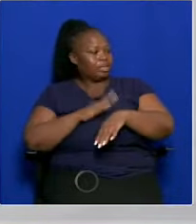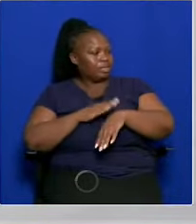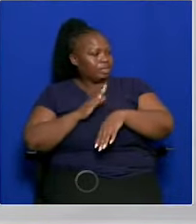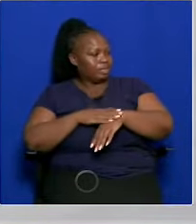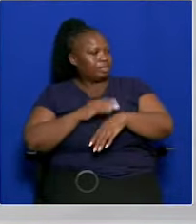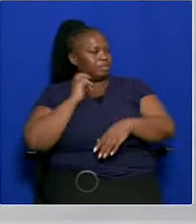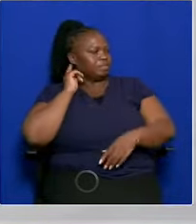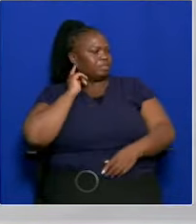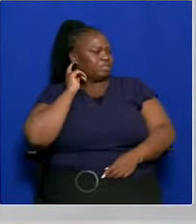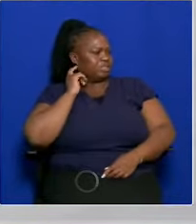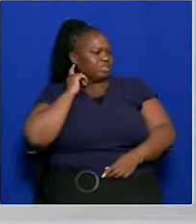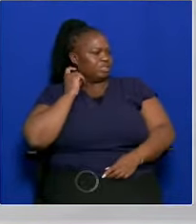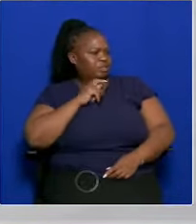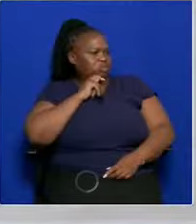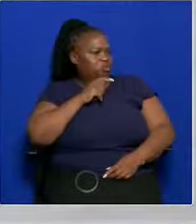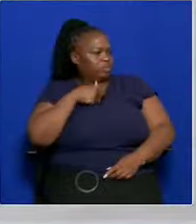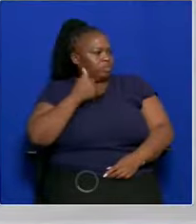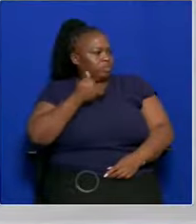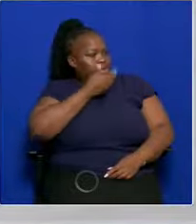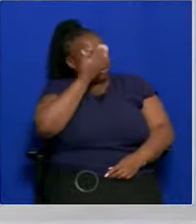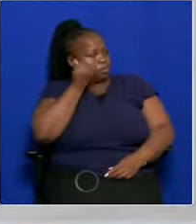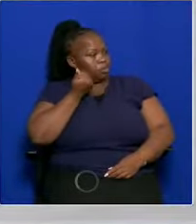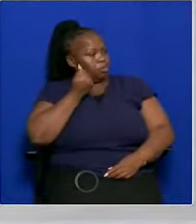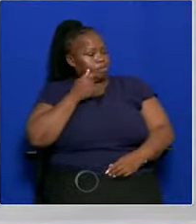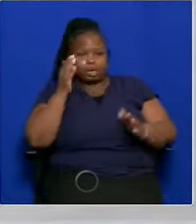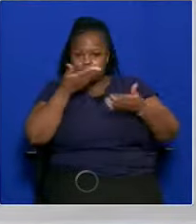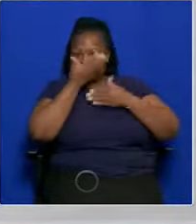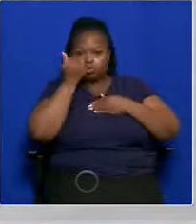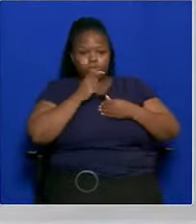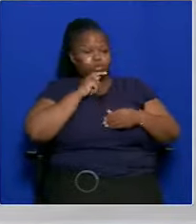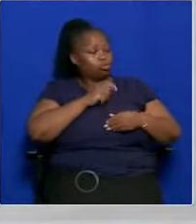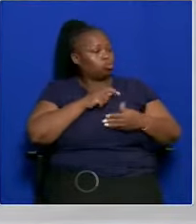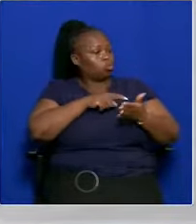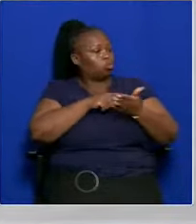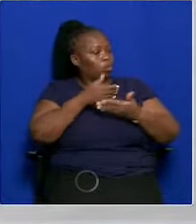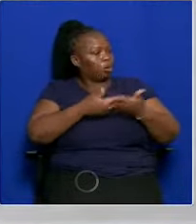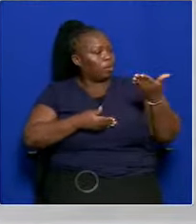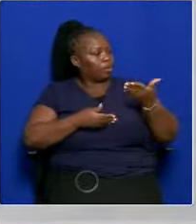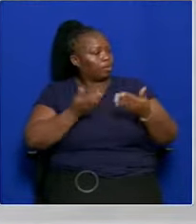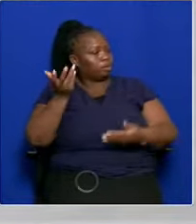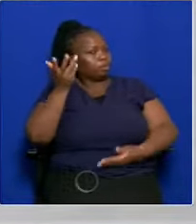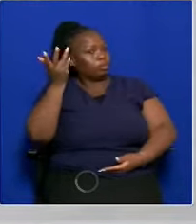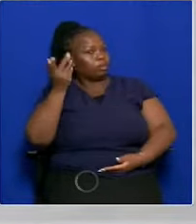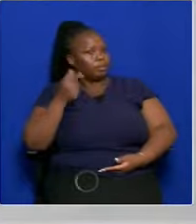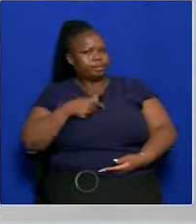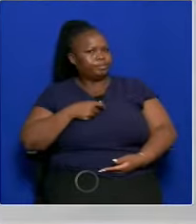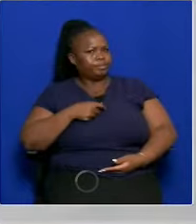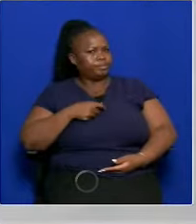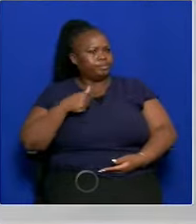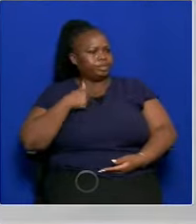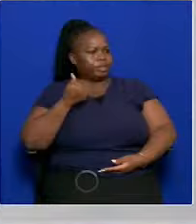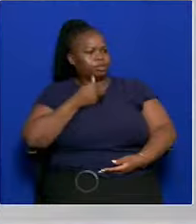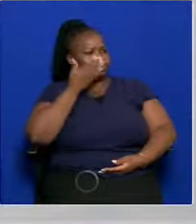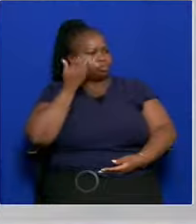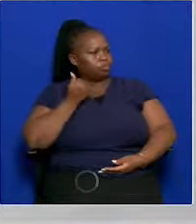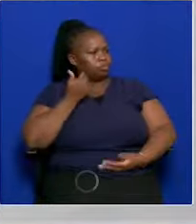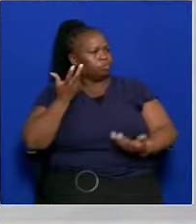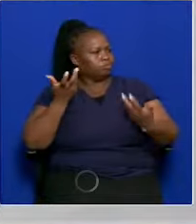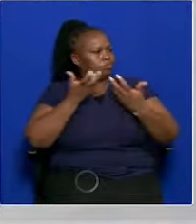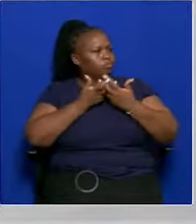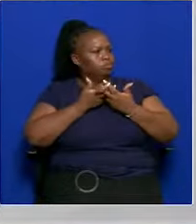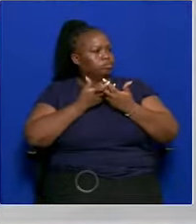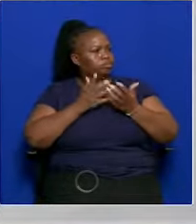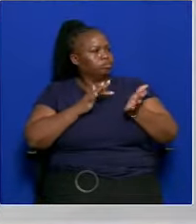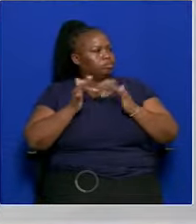even aware they had a warrant somewhere and whatsoever. I don't know where does it fit with trying to